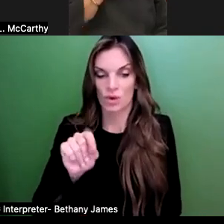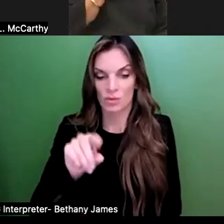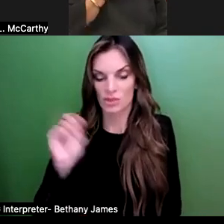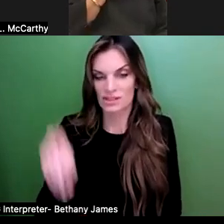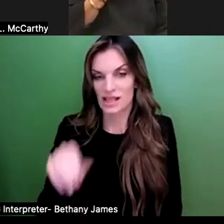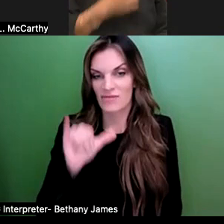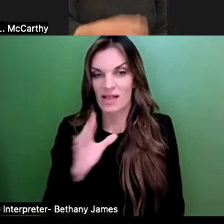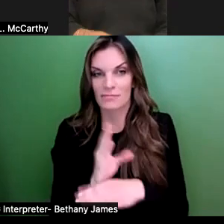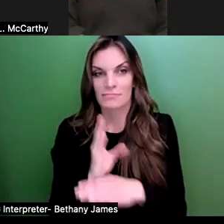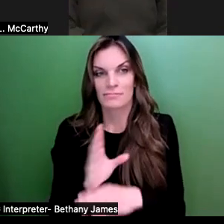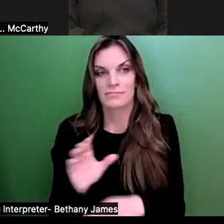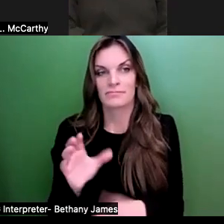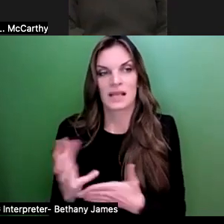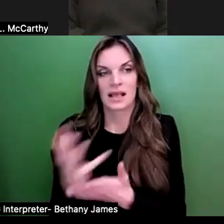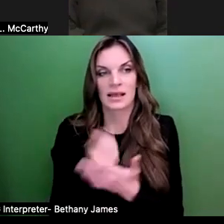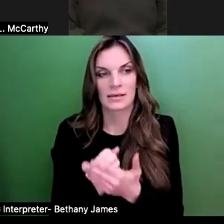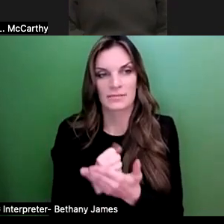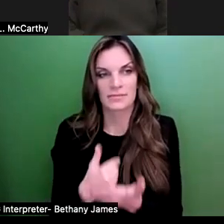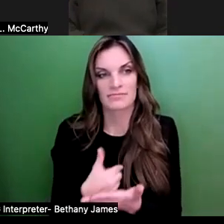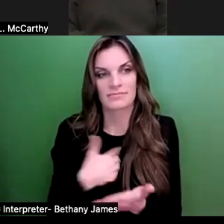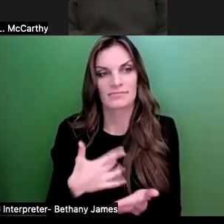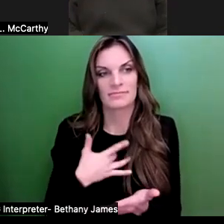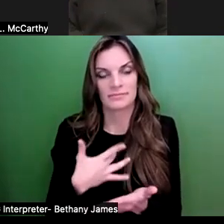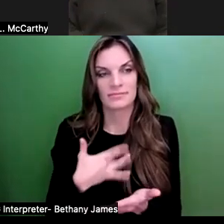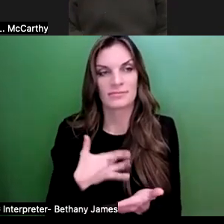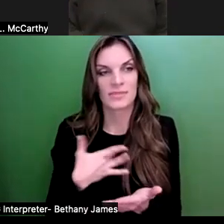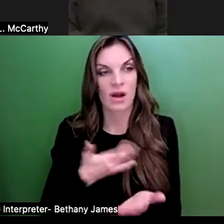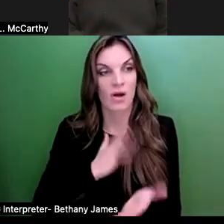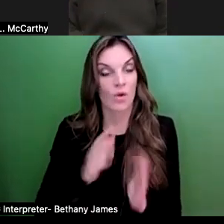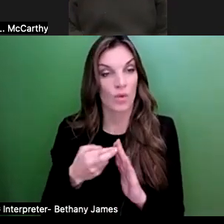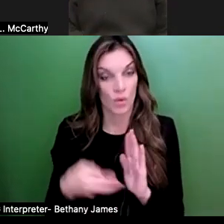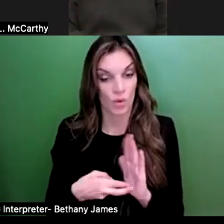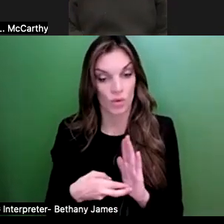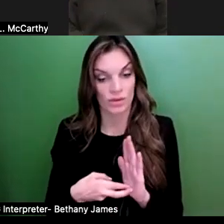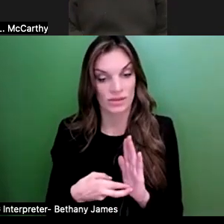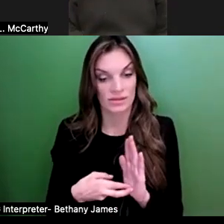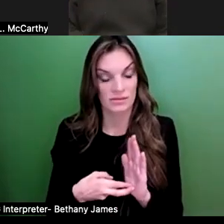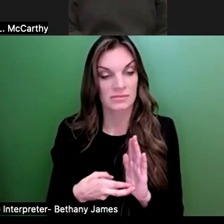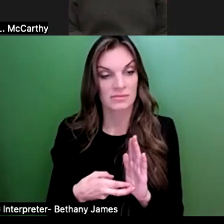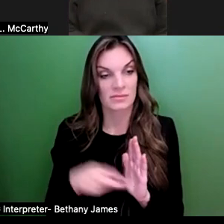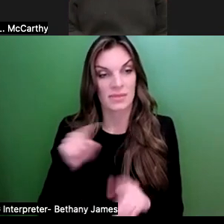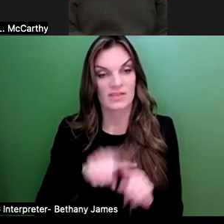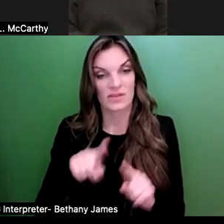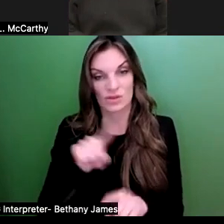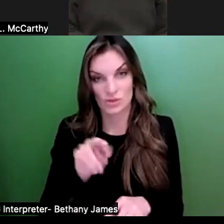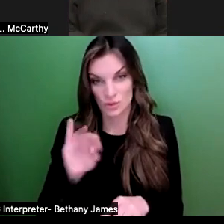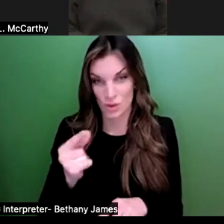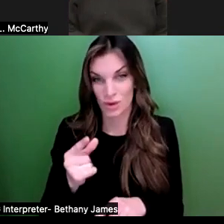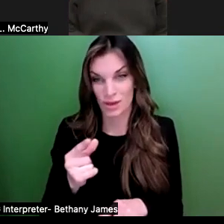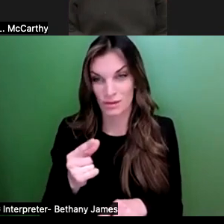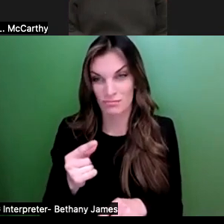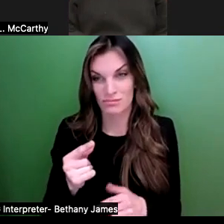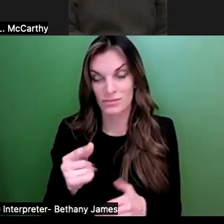income. And so I think that our rules, all the zoning rules that we have, and